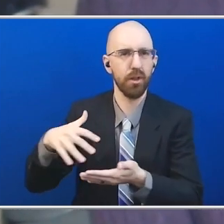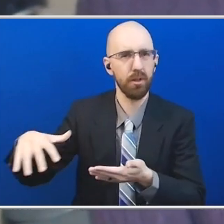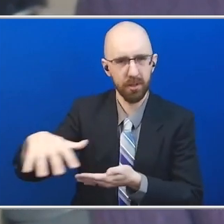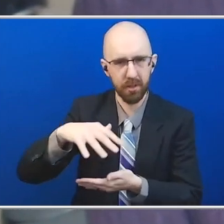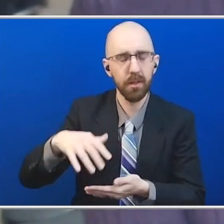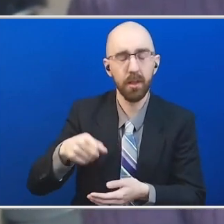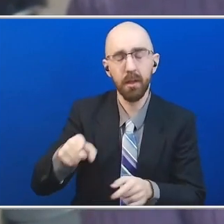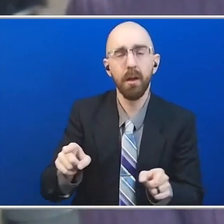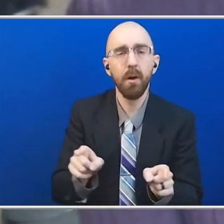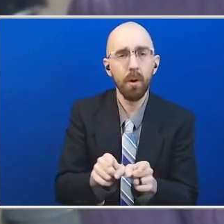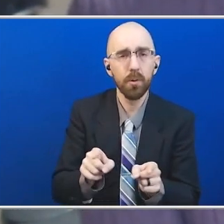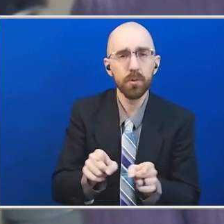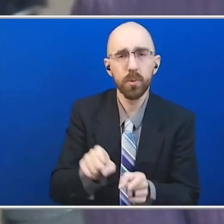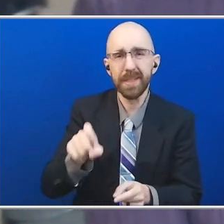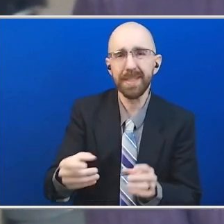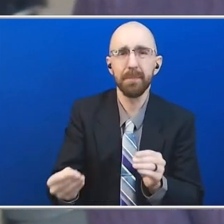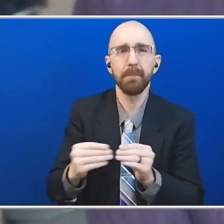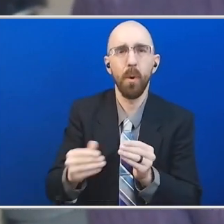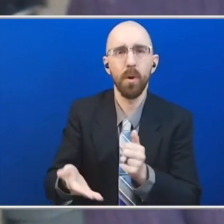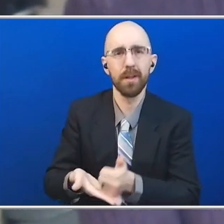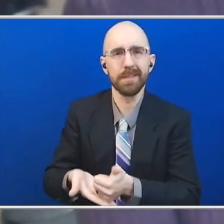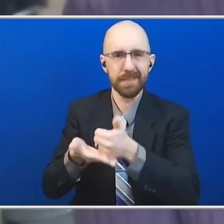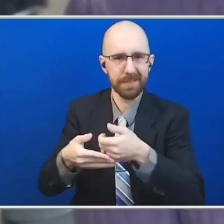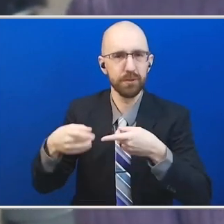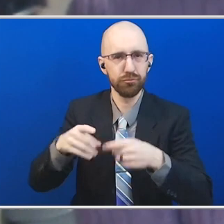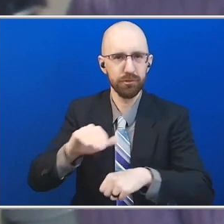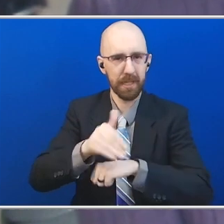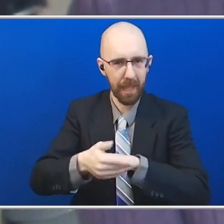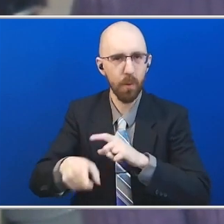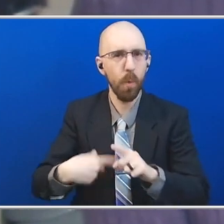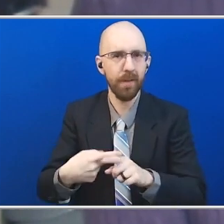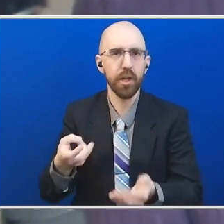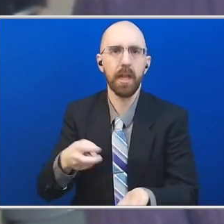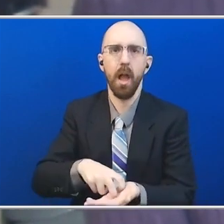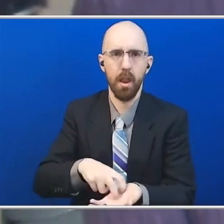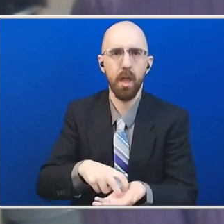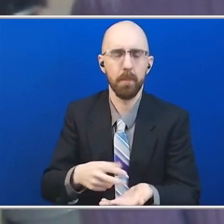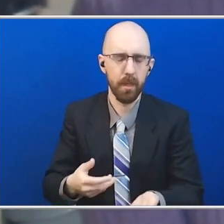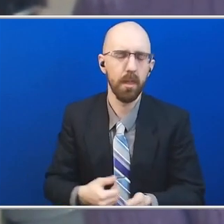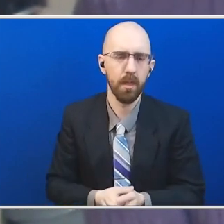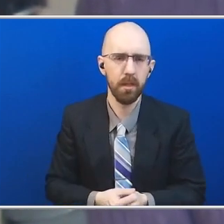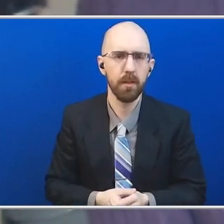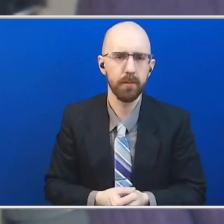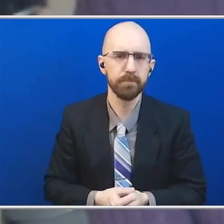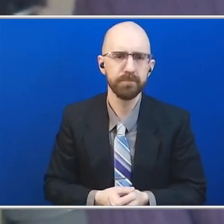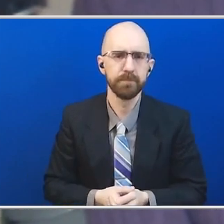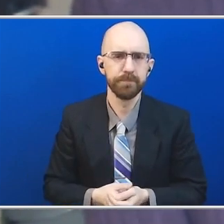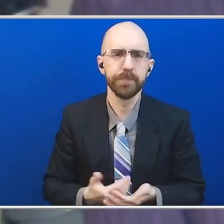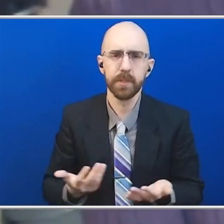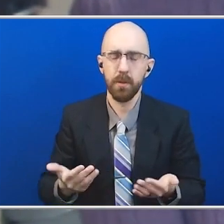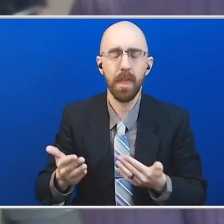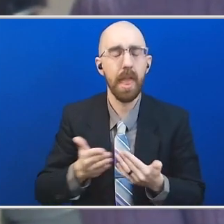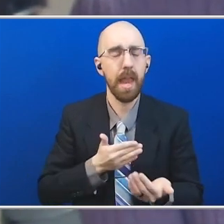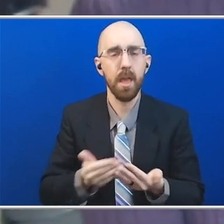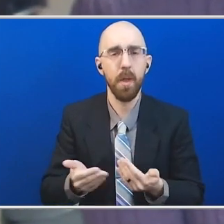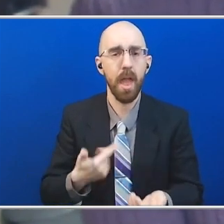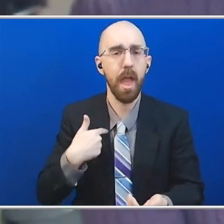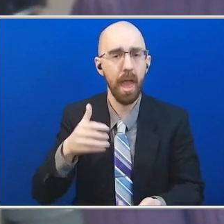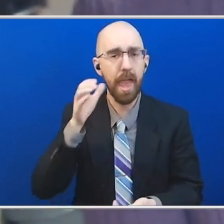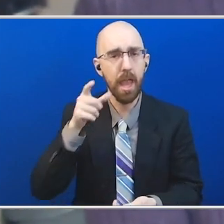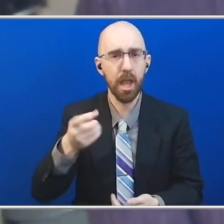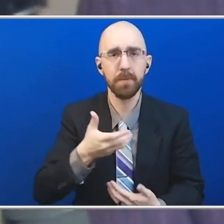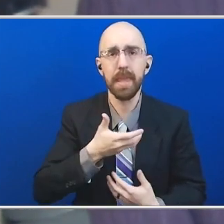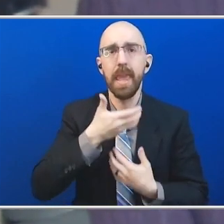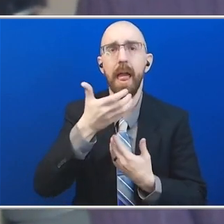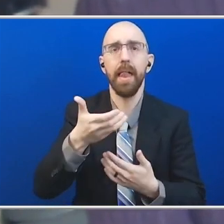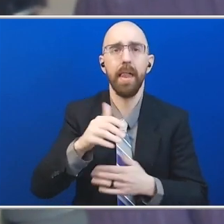also needed more help during the night too when he got up. And So anyway, I would hear him yell out during the